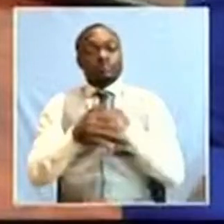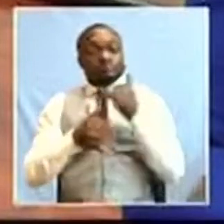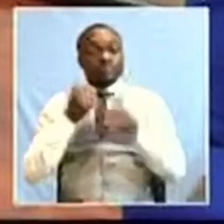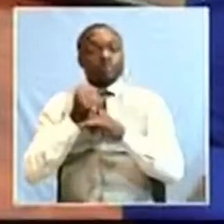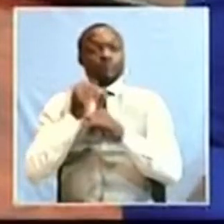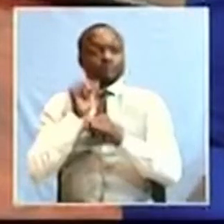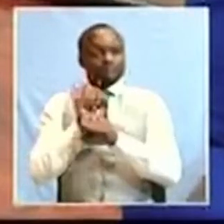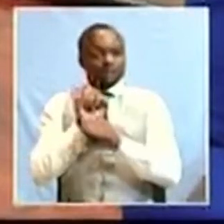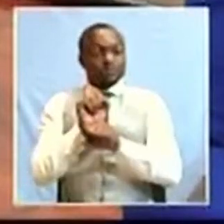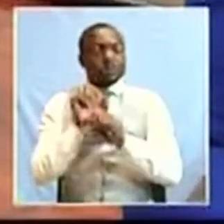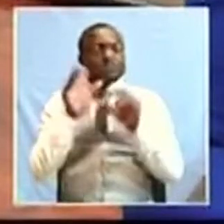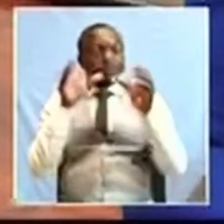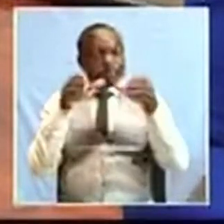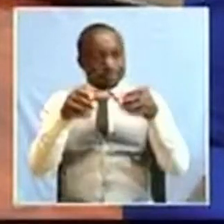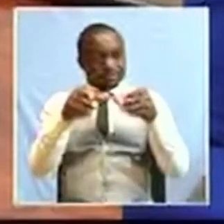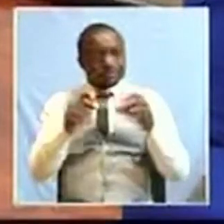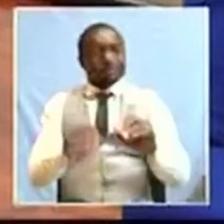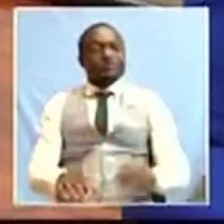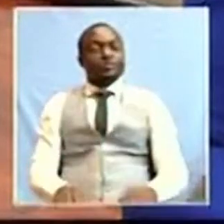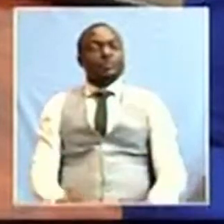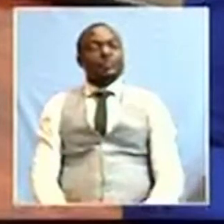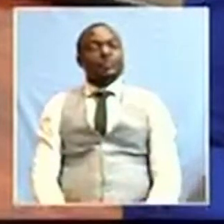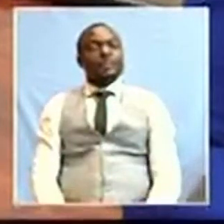Performance of the Council.